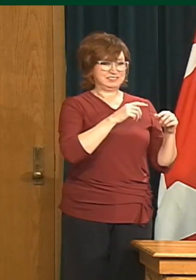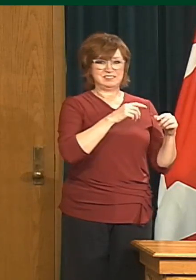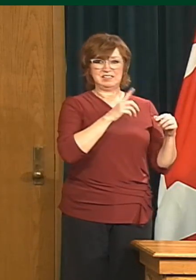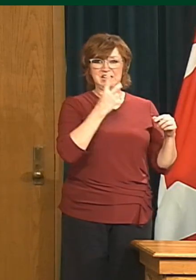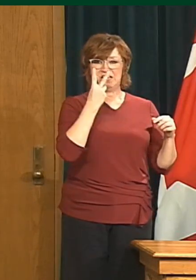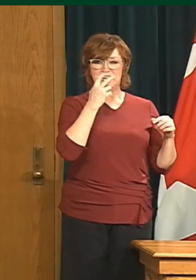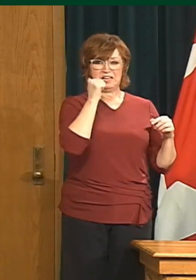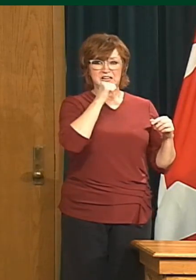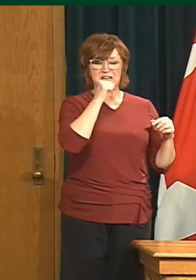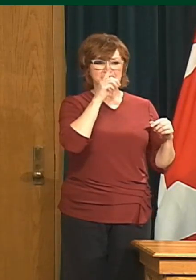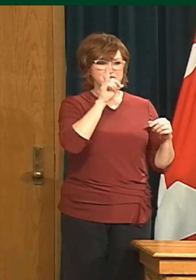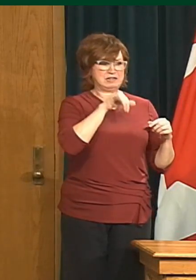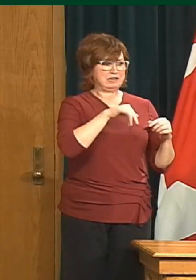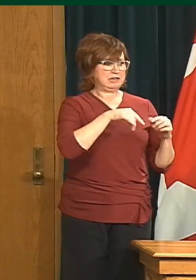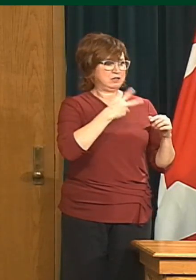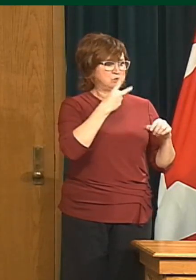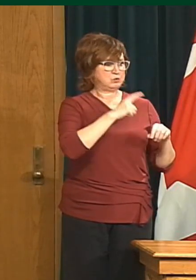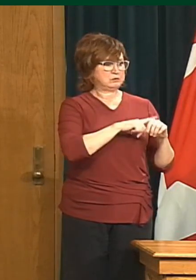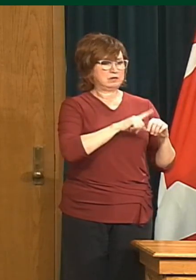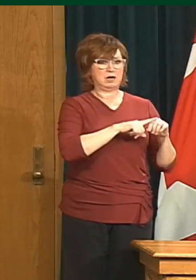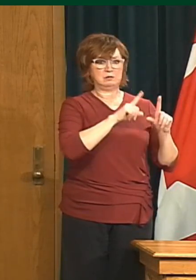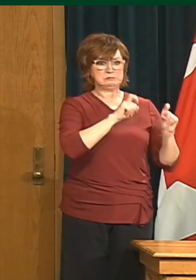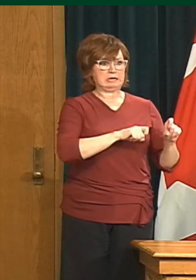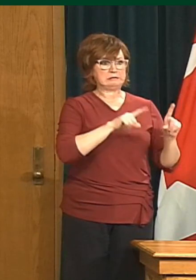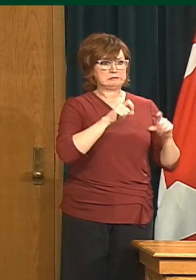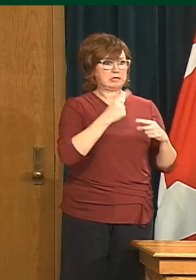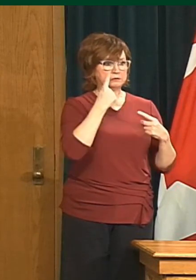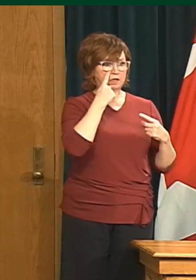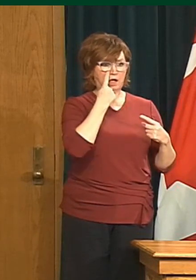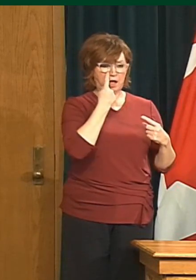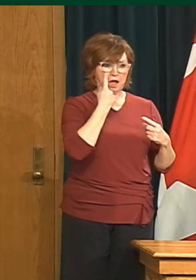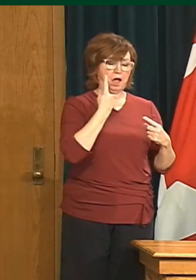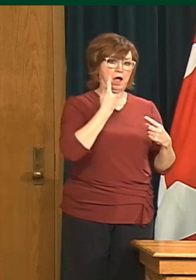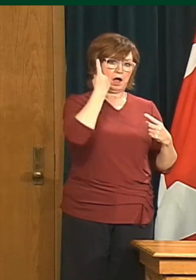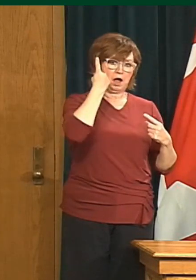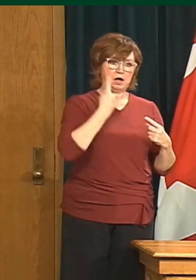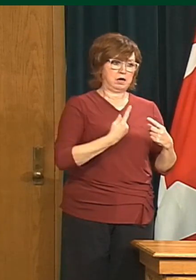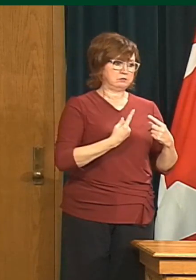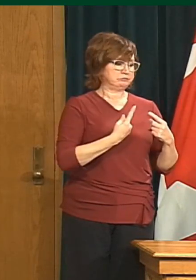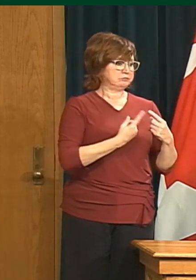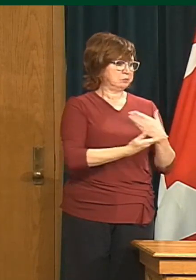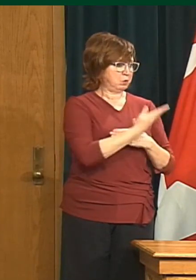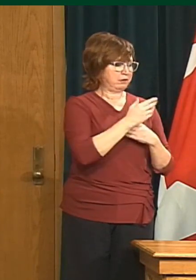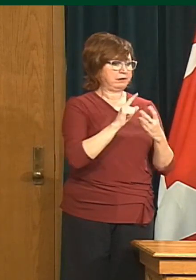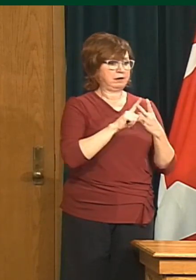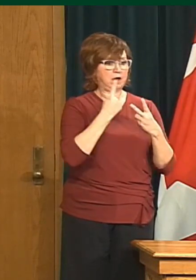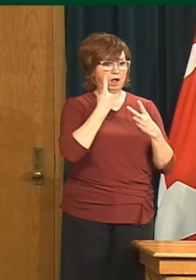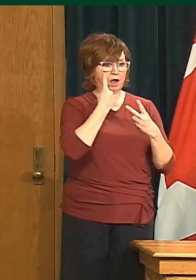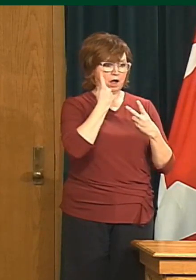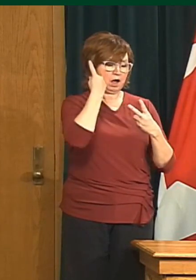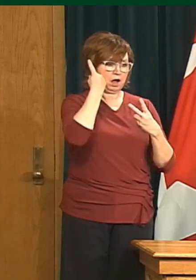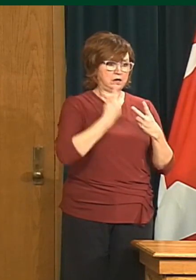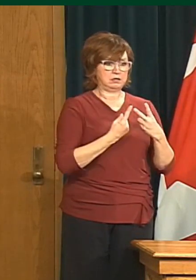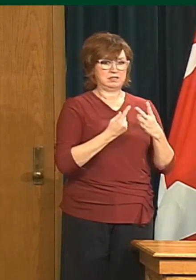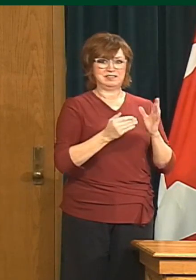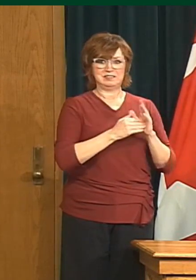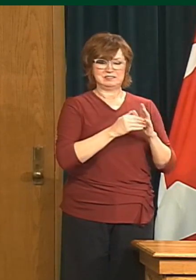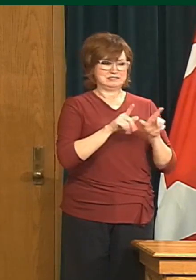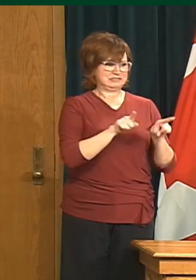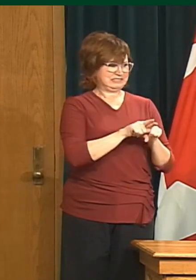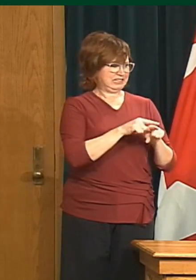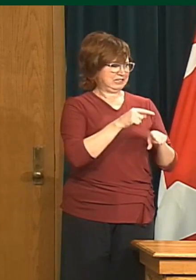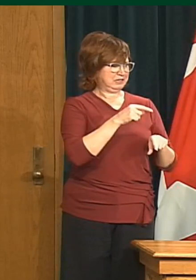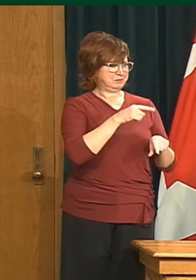twice-a-day health screen and temperature check where available. The other is obviously at the first sign of any symptom, you